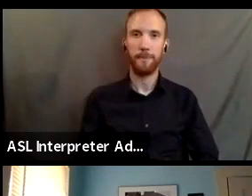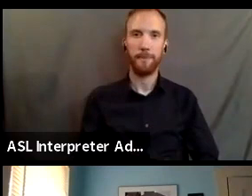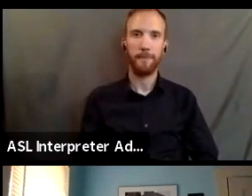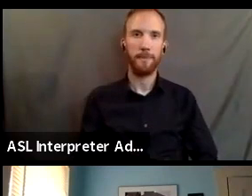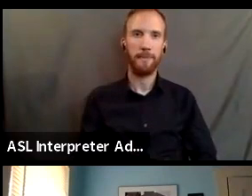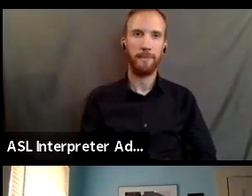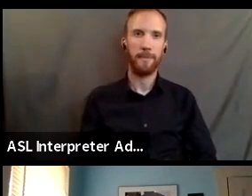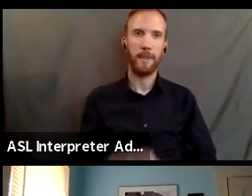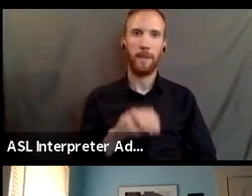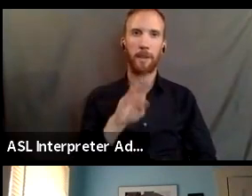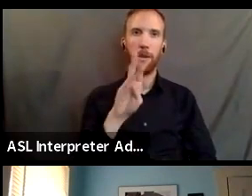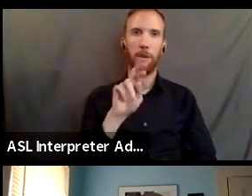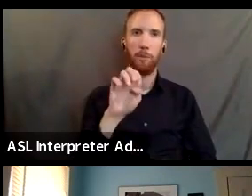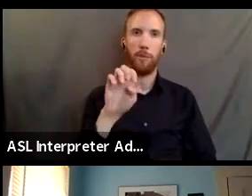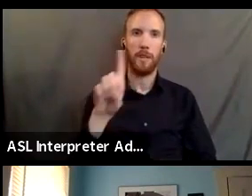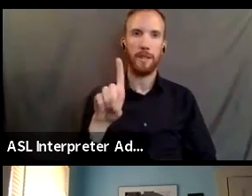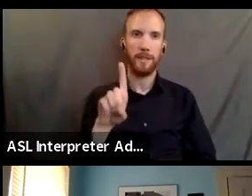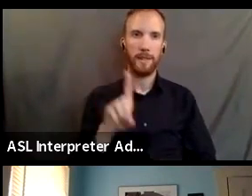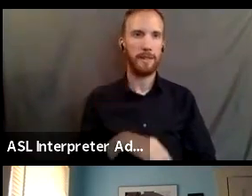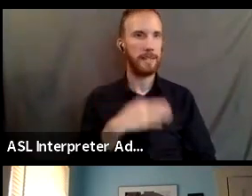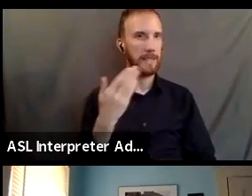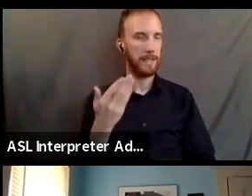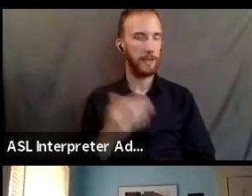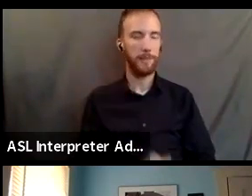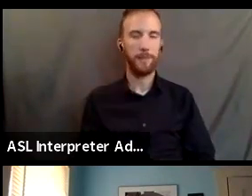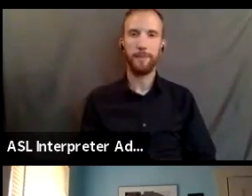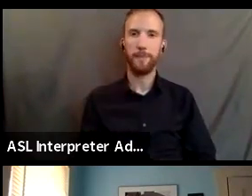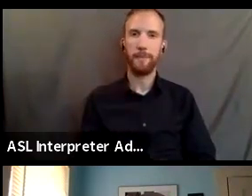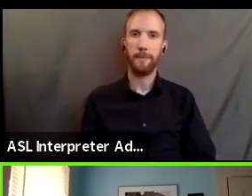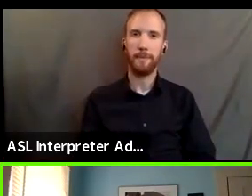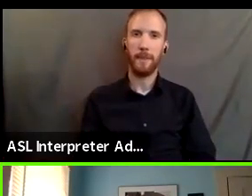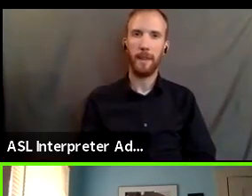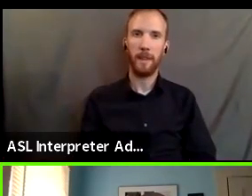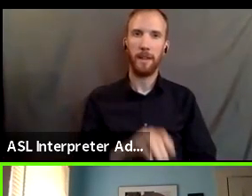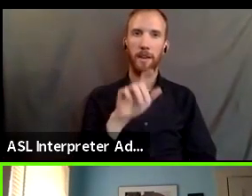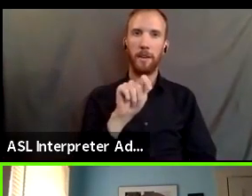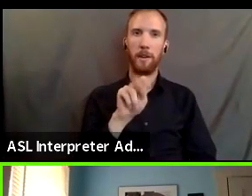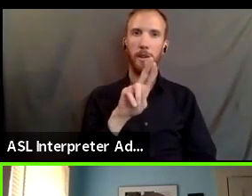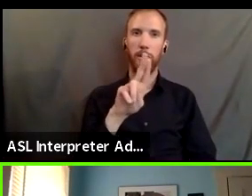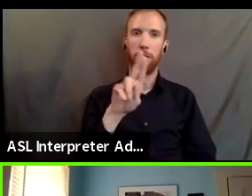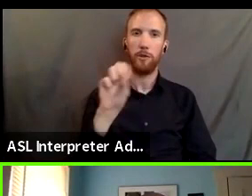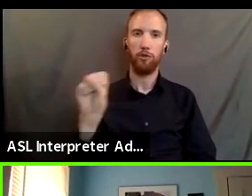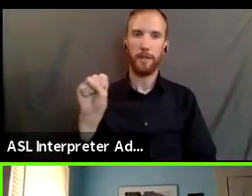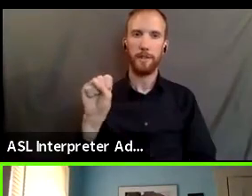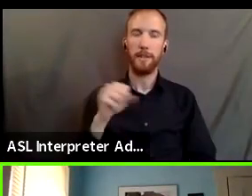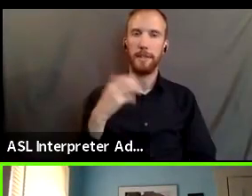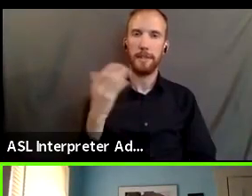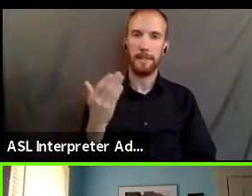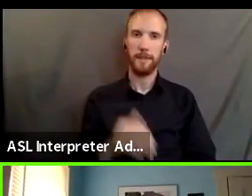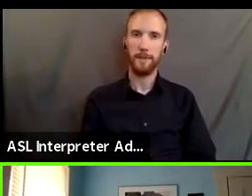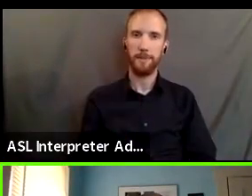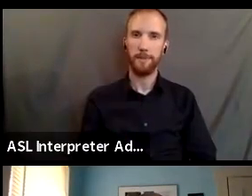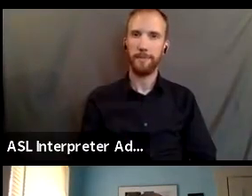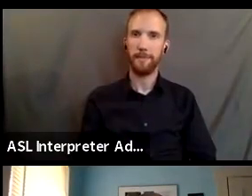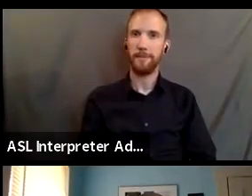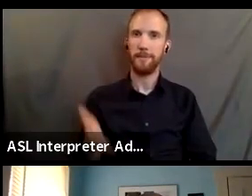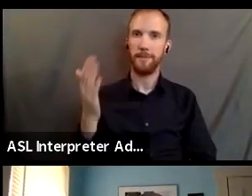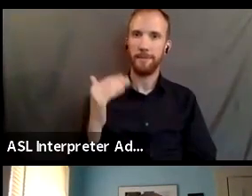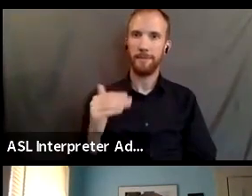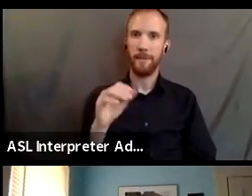breland here member trust here member satello